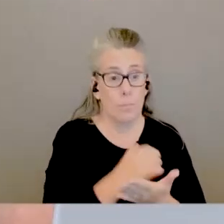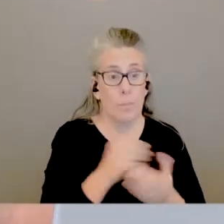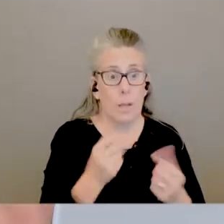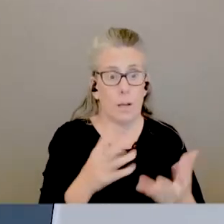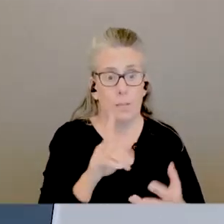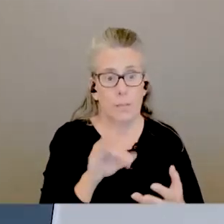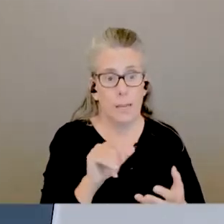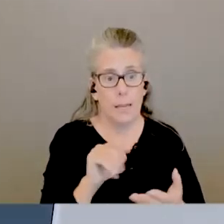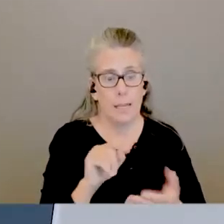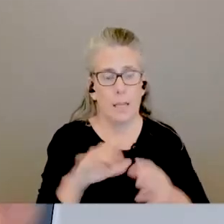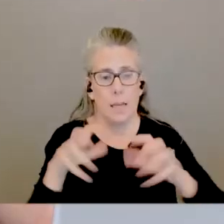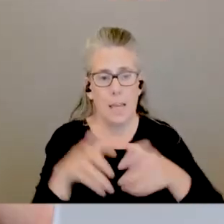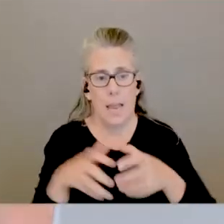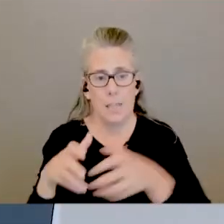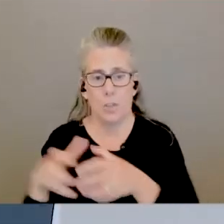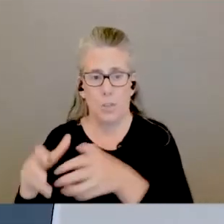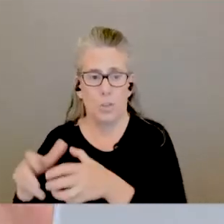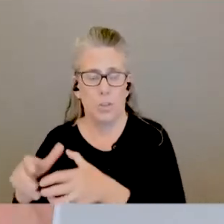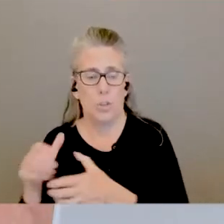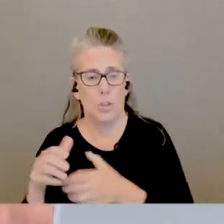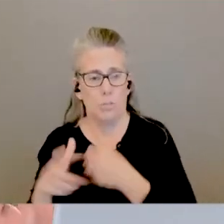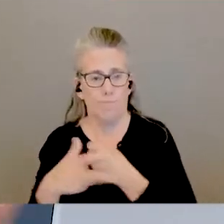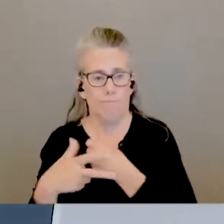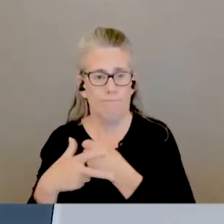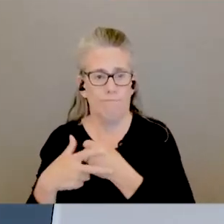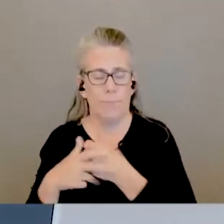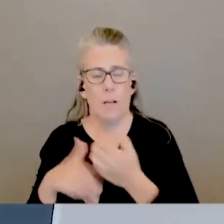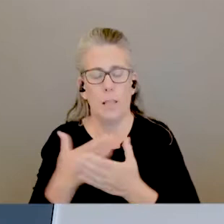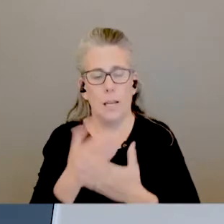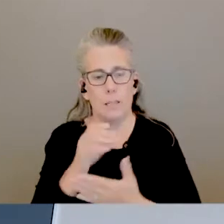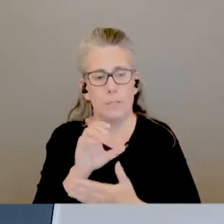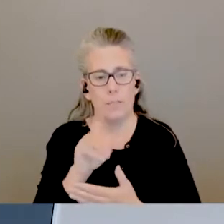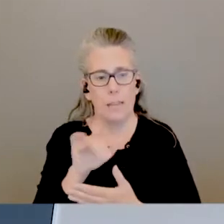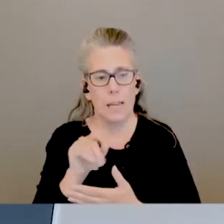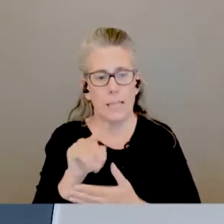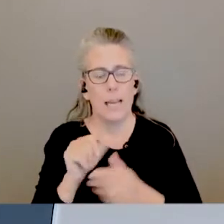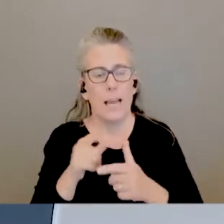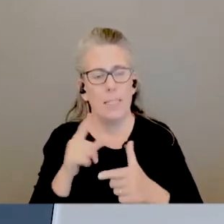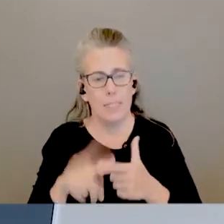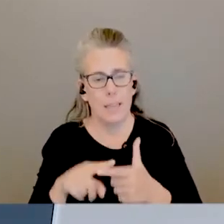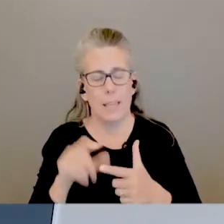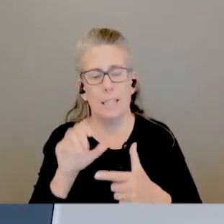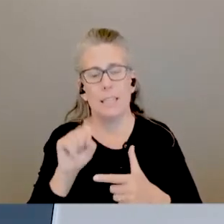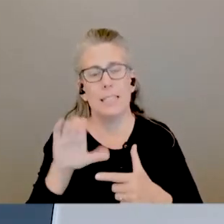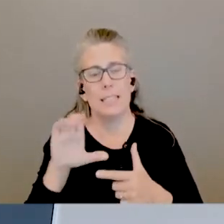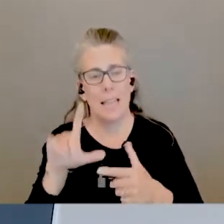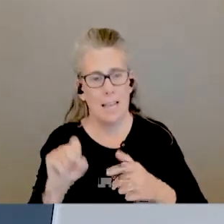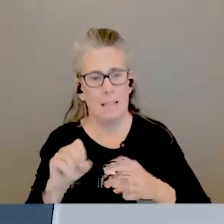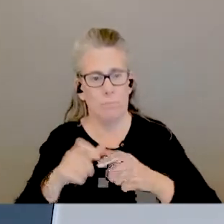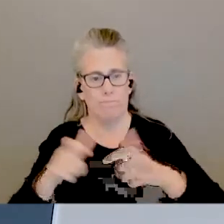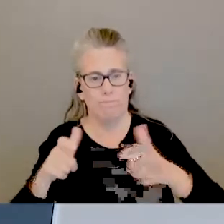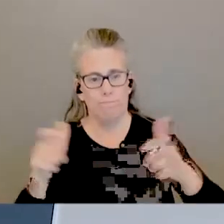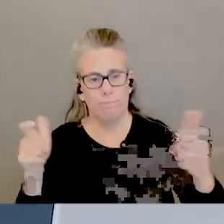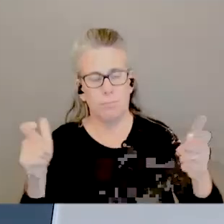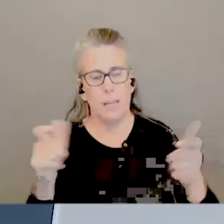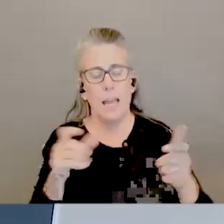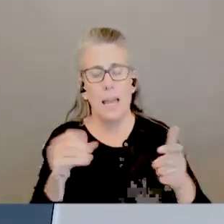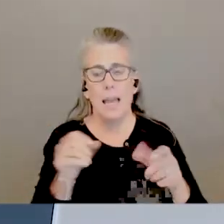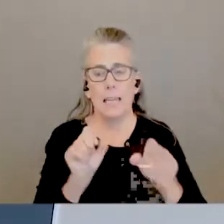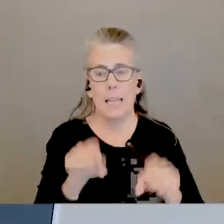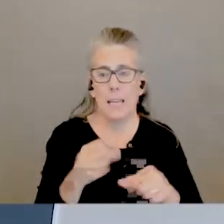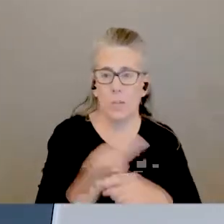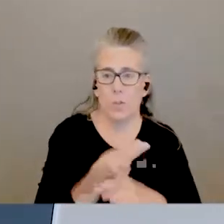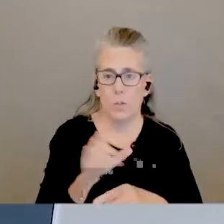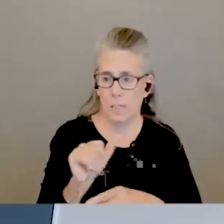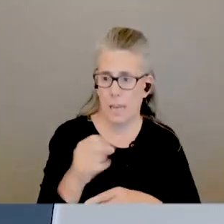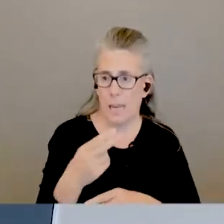server horizontally so that we can just scale out as much as we need to. And we were able to use AWS Elasticache, Memcached, as